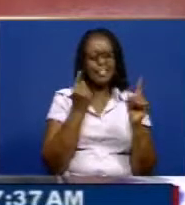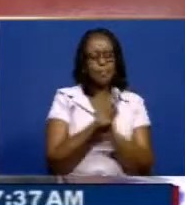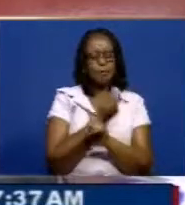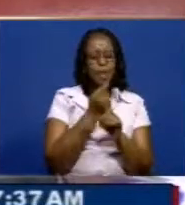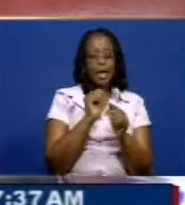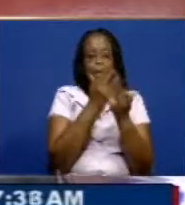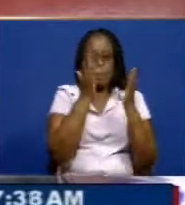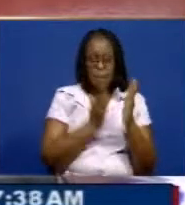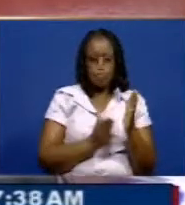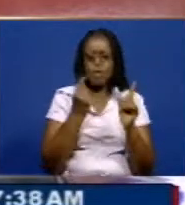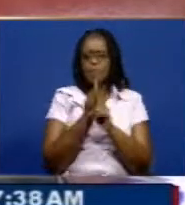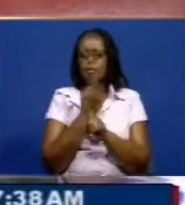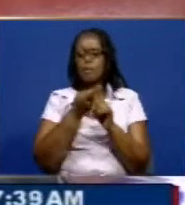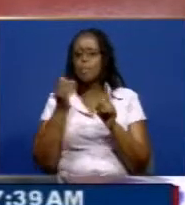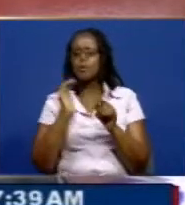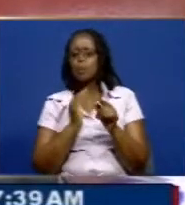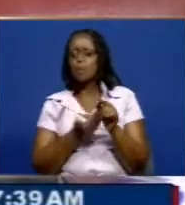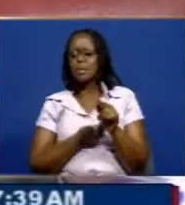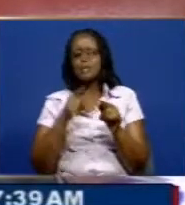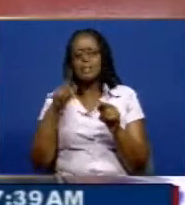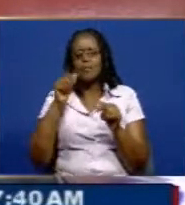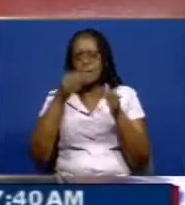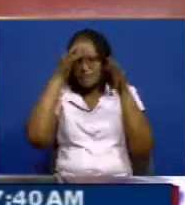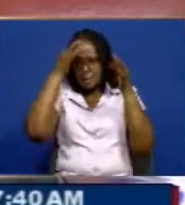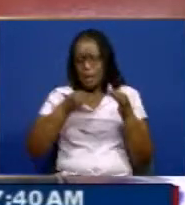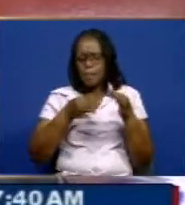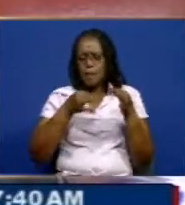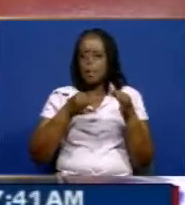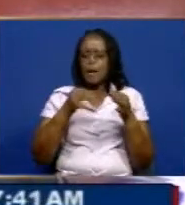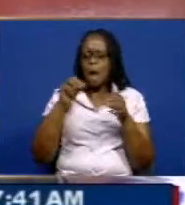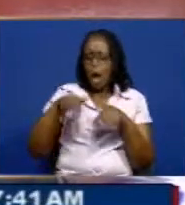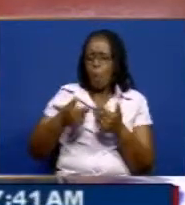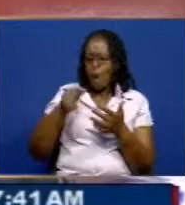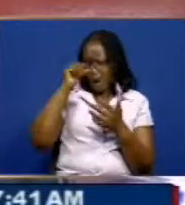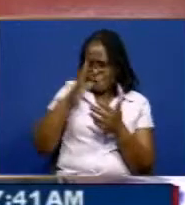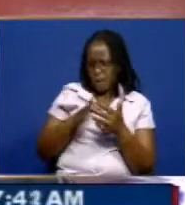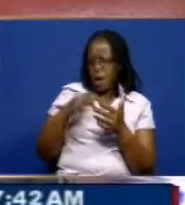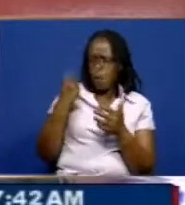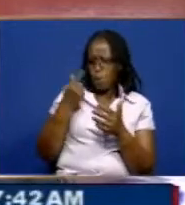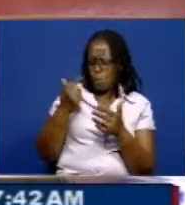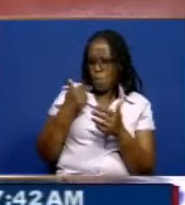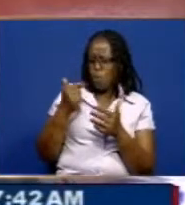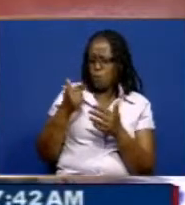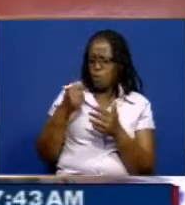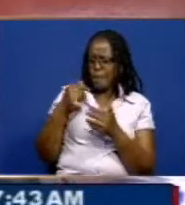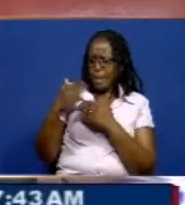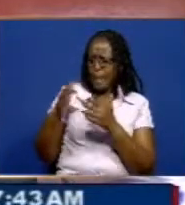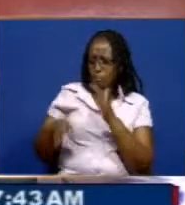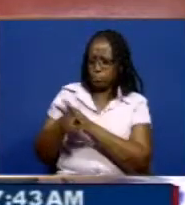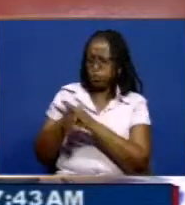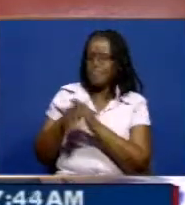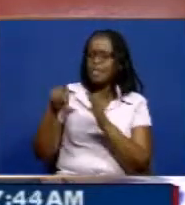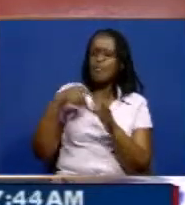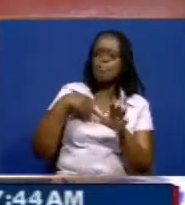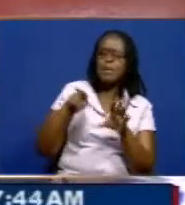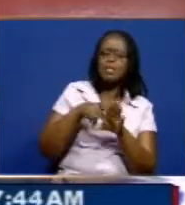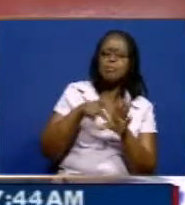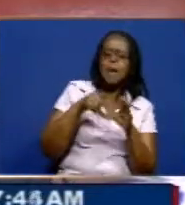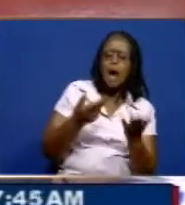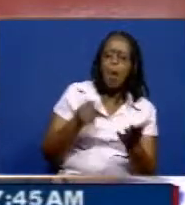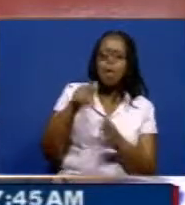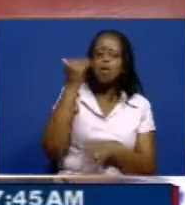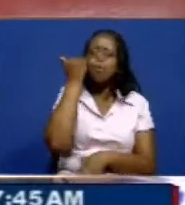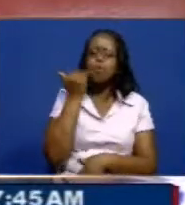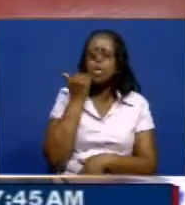a governor who is the subject of impeachment proceedings participates before these proceedings.